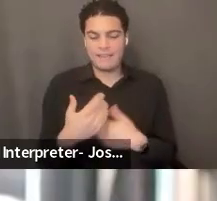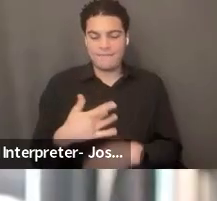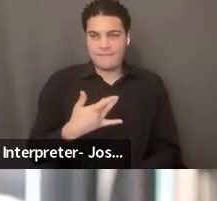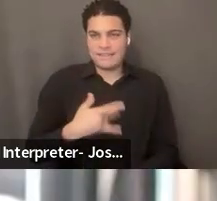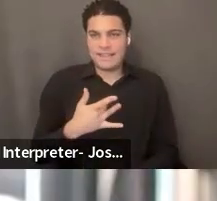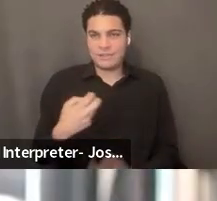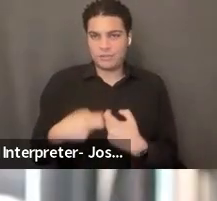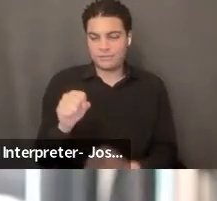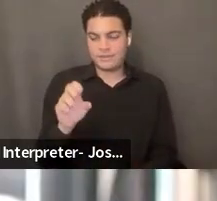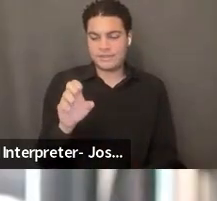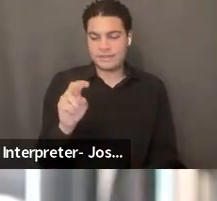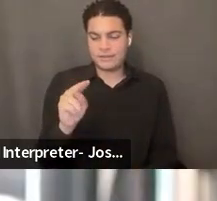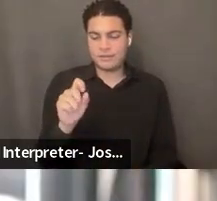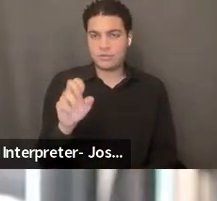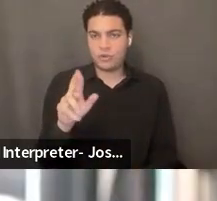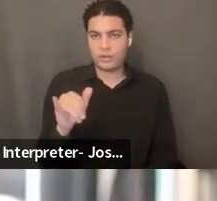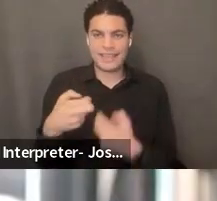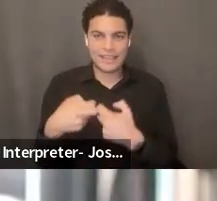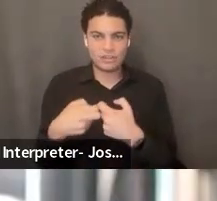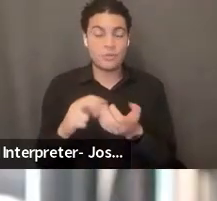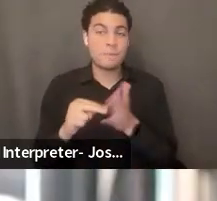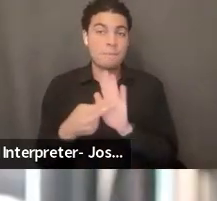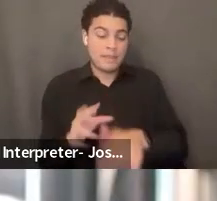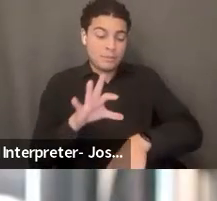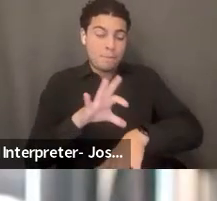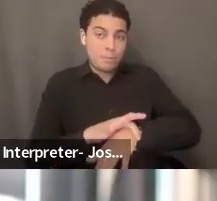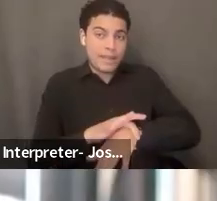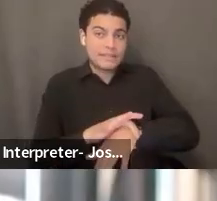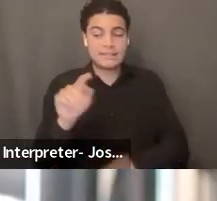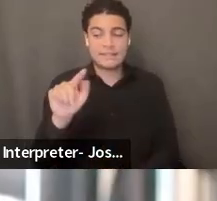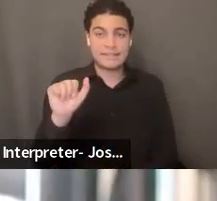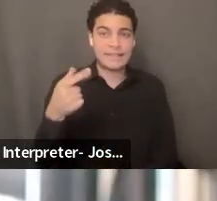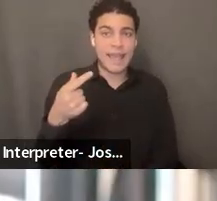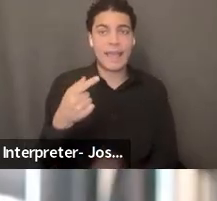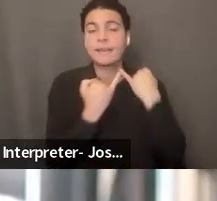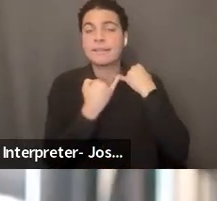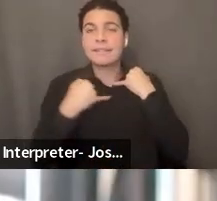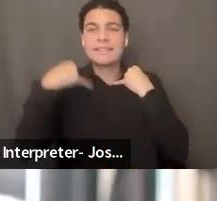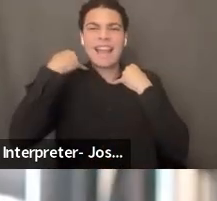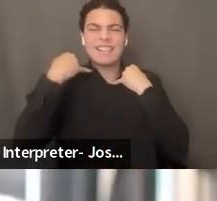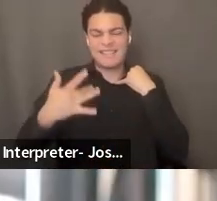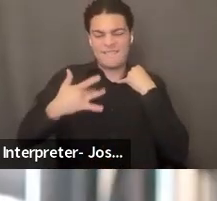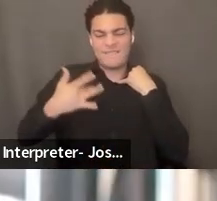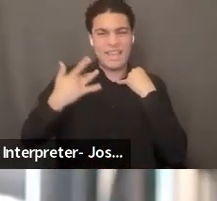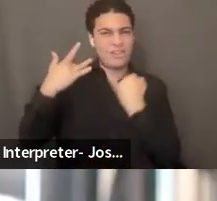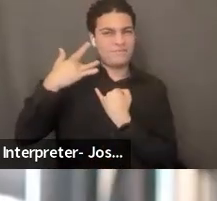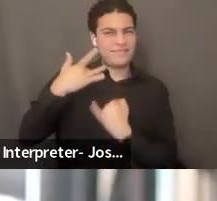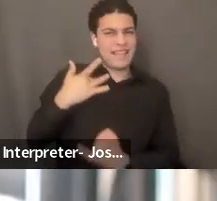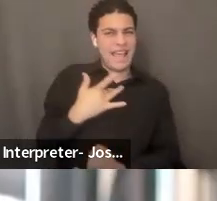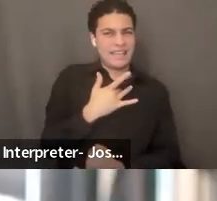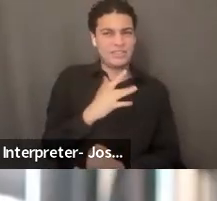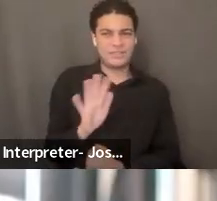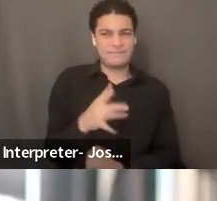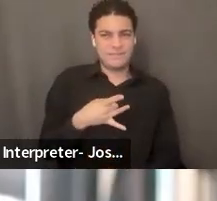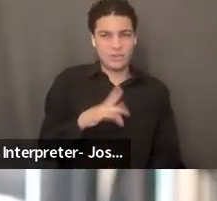devices, tags, necklaces didn't really work for him because it was uncomfortable. I had to come up with a solution that he